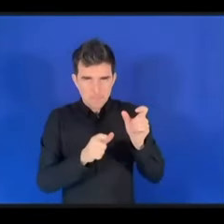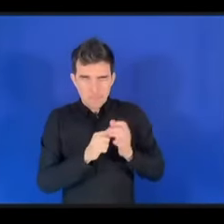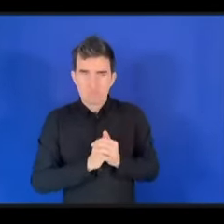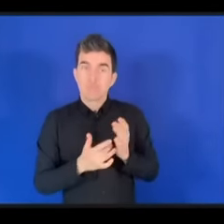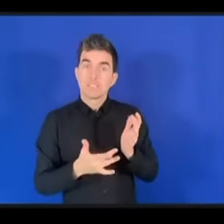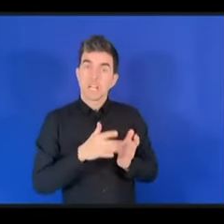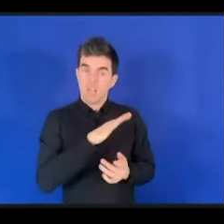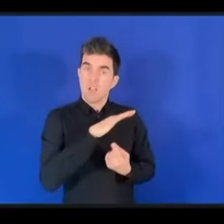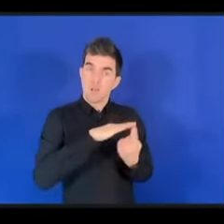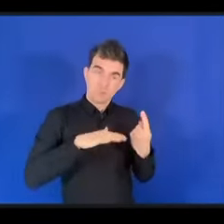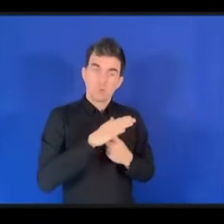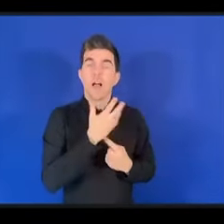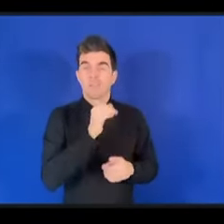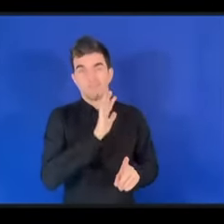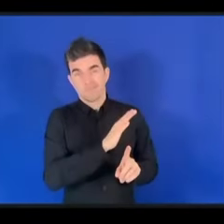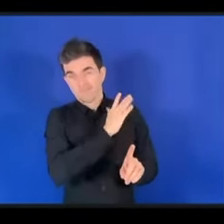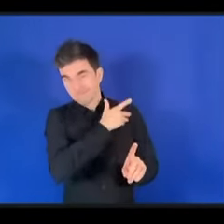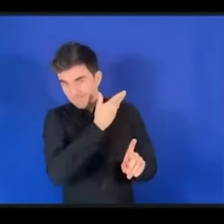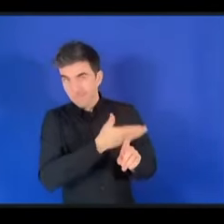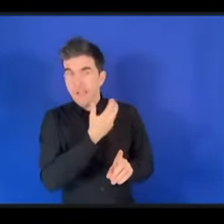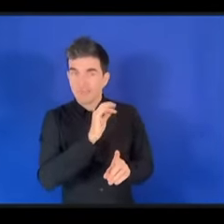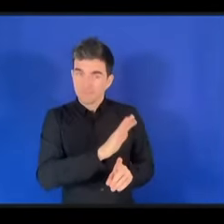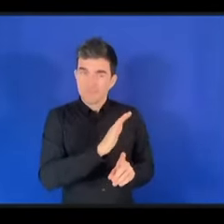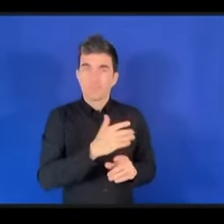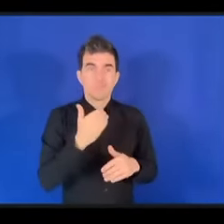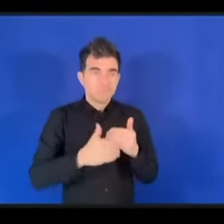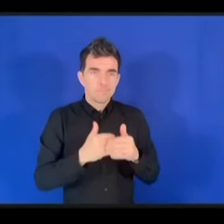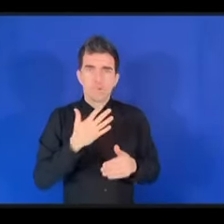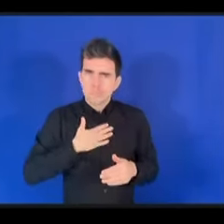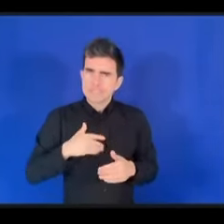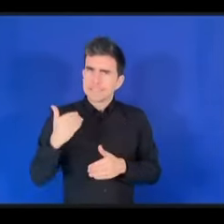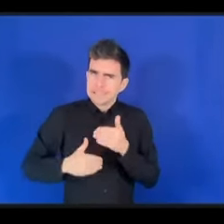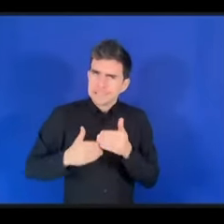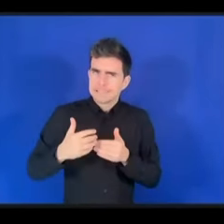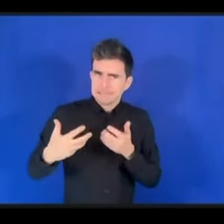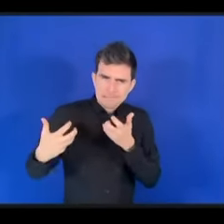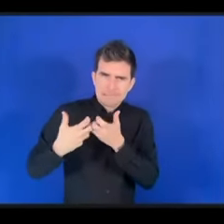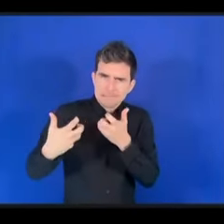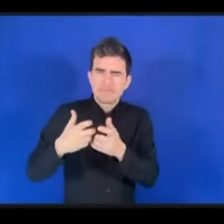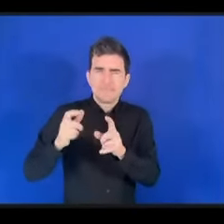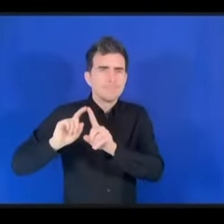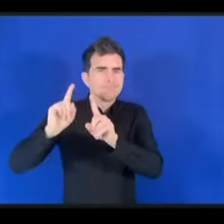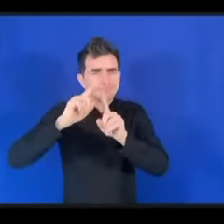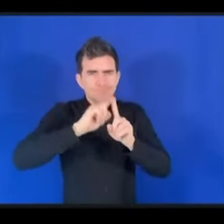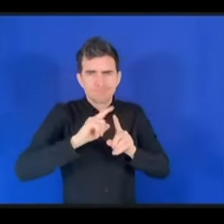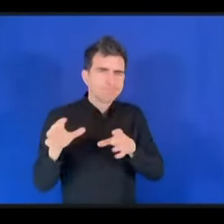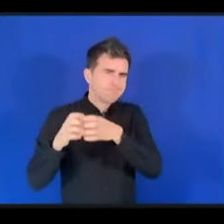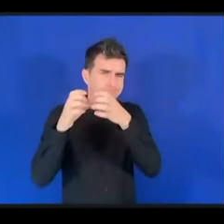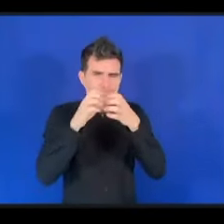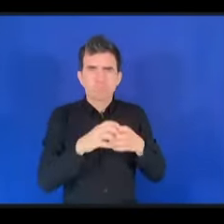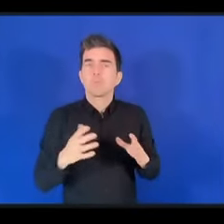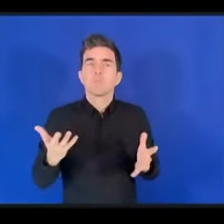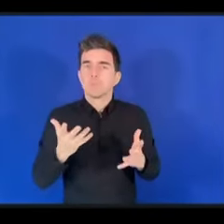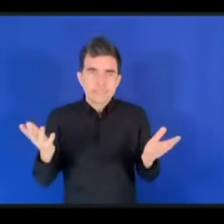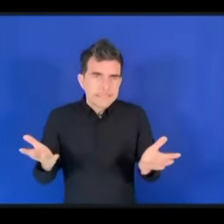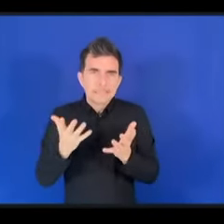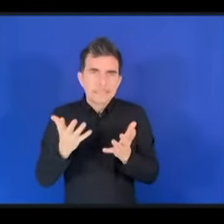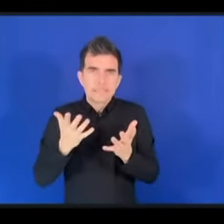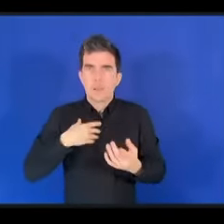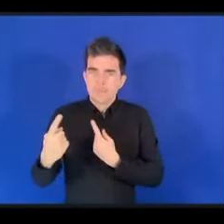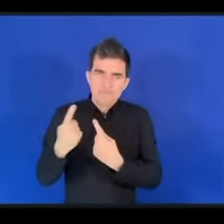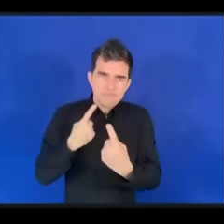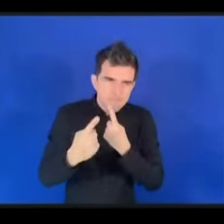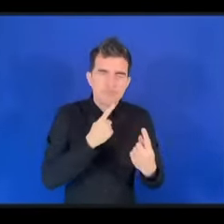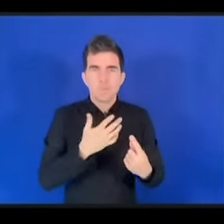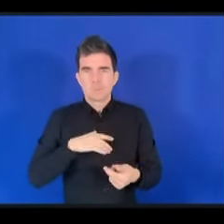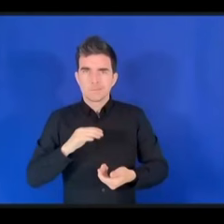different stakeholders by promoting discussions and active collaboration. at the recent African Internet Summit some